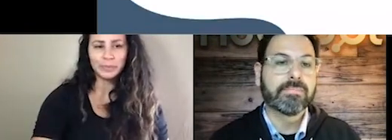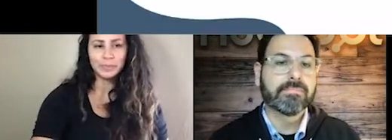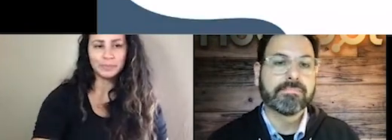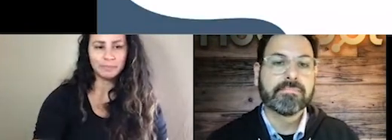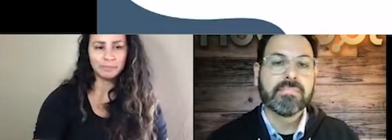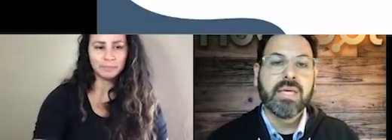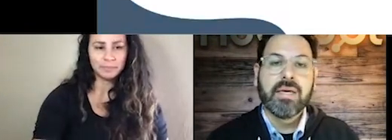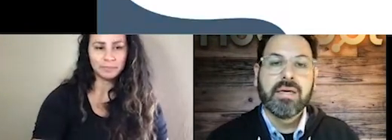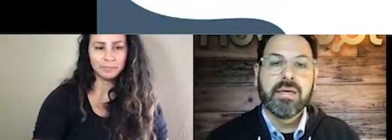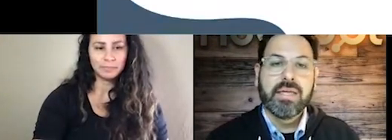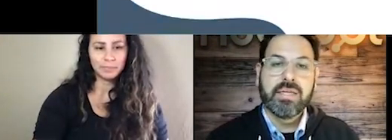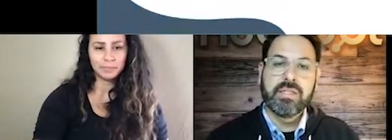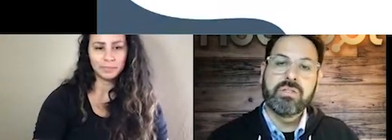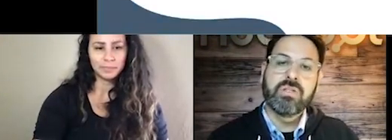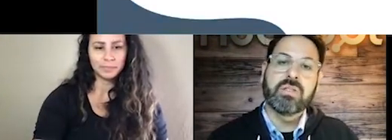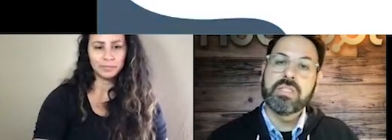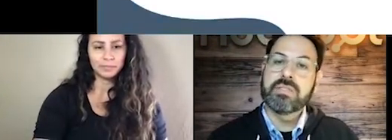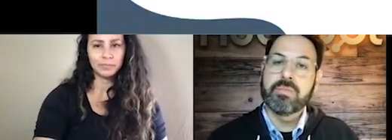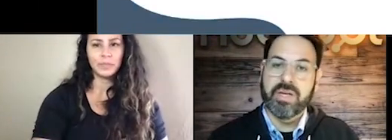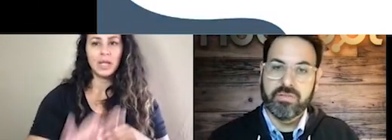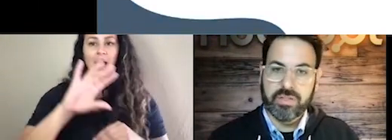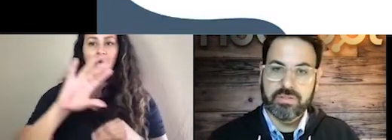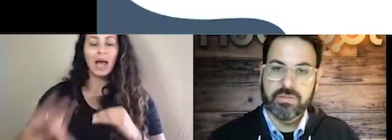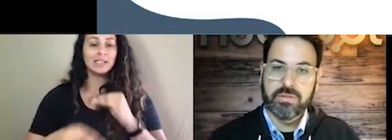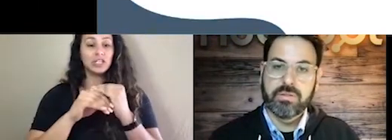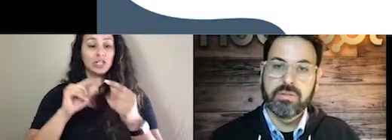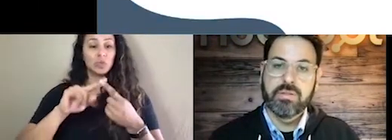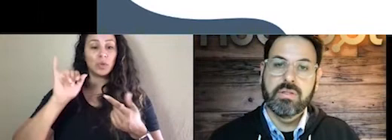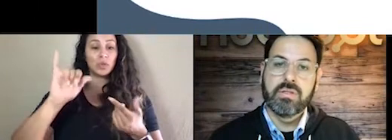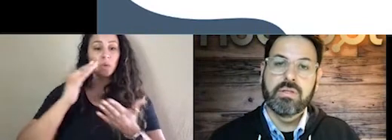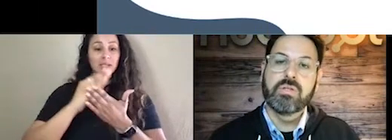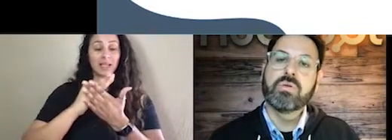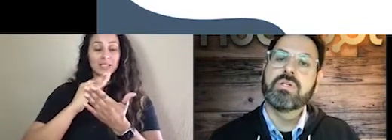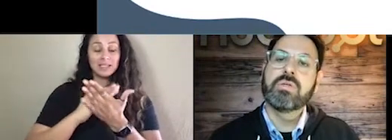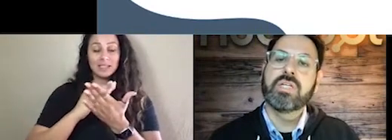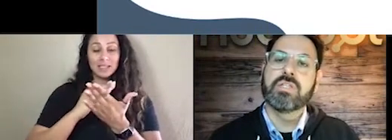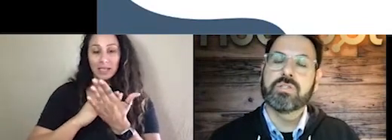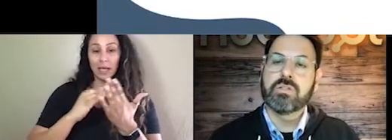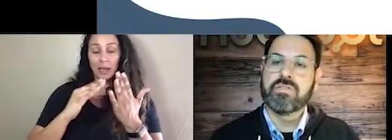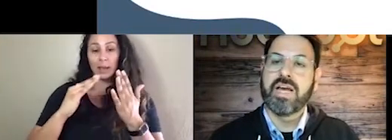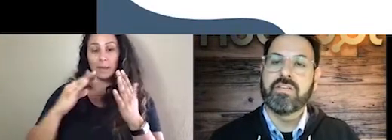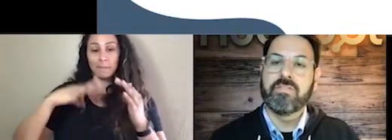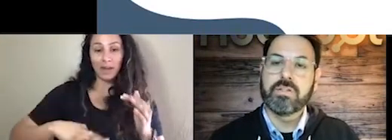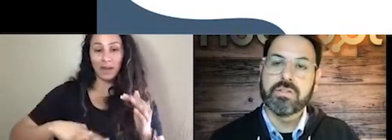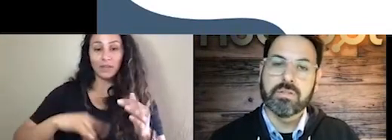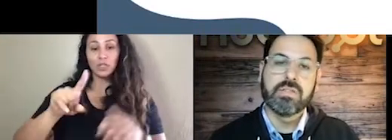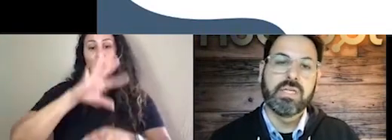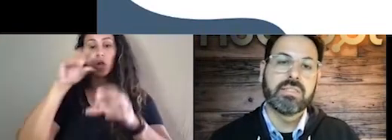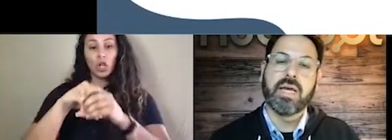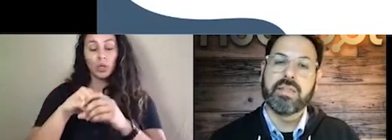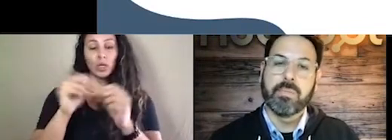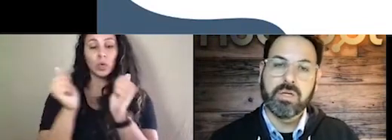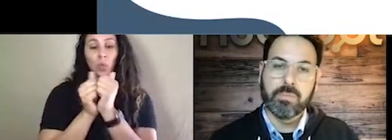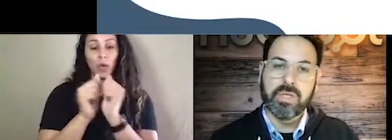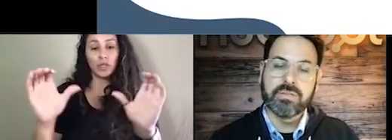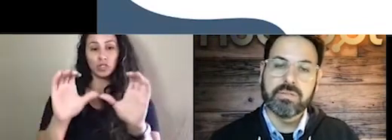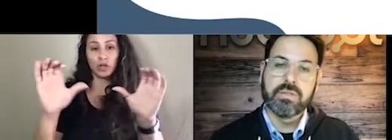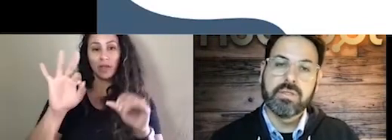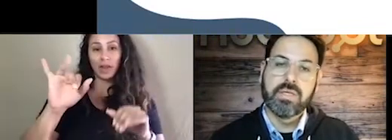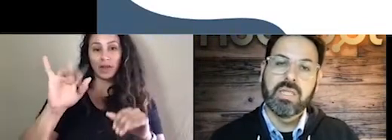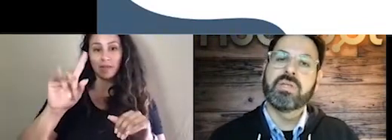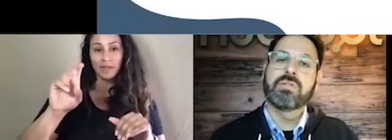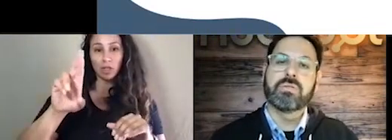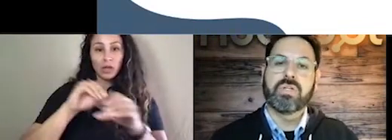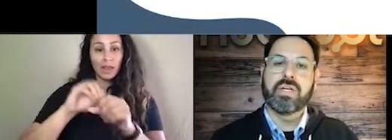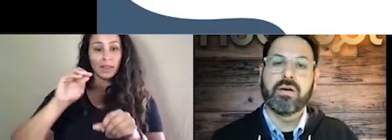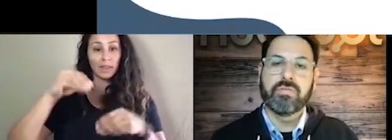those. In addition to the listed benefits, you are included in the certified filter inside the marketplace.